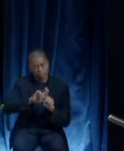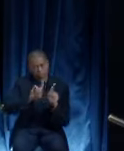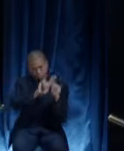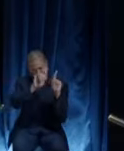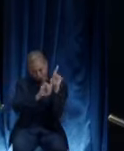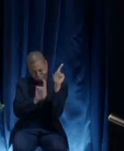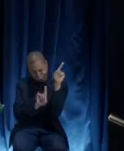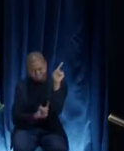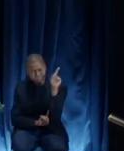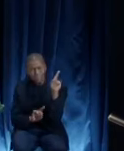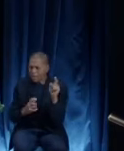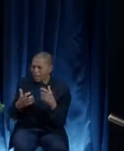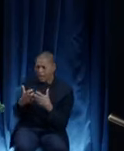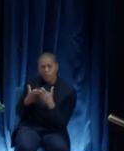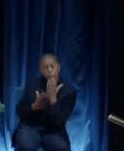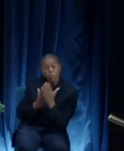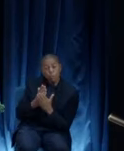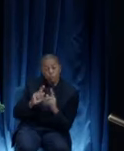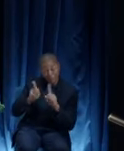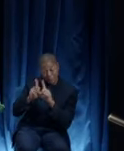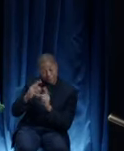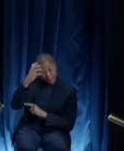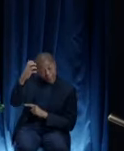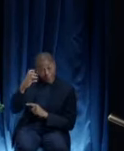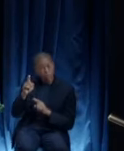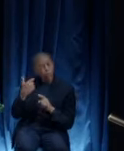monarchs. Oh, there's a big question.